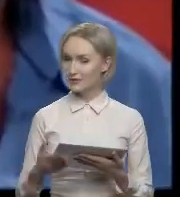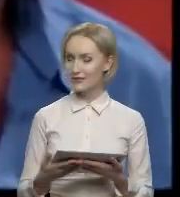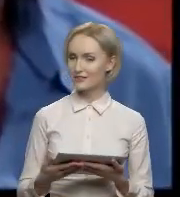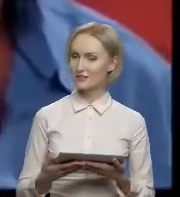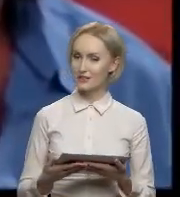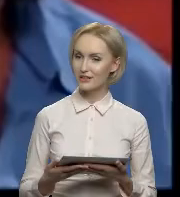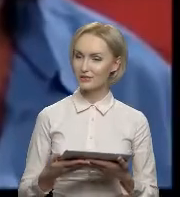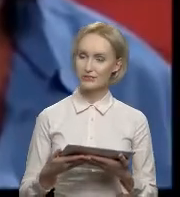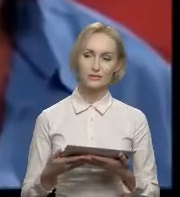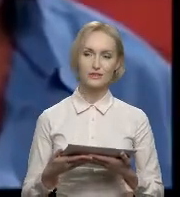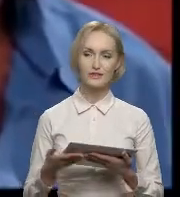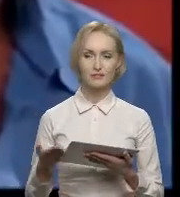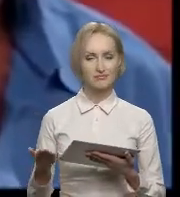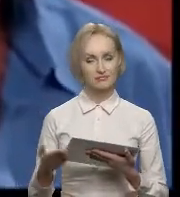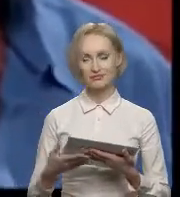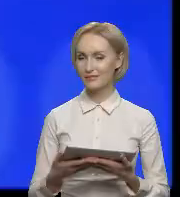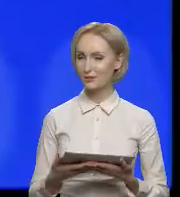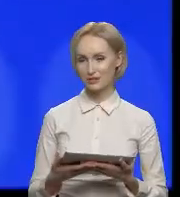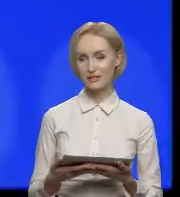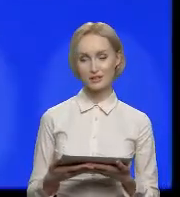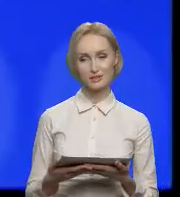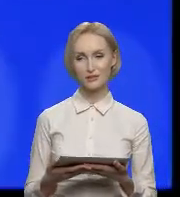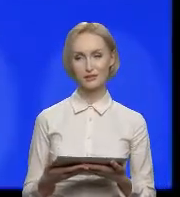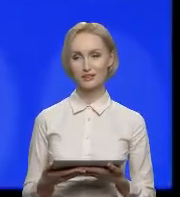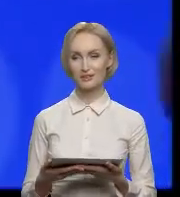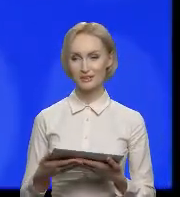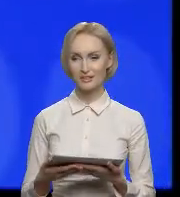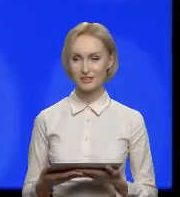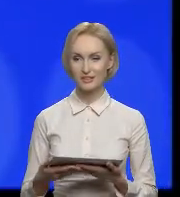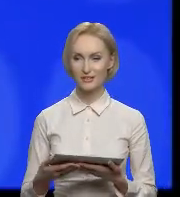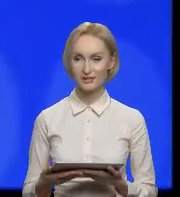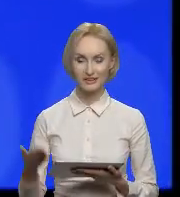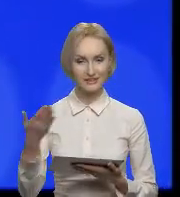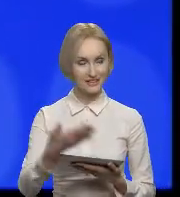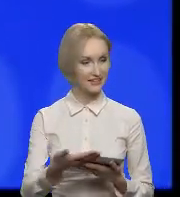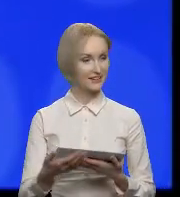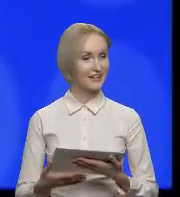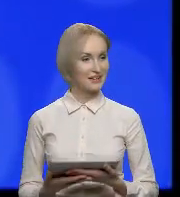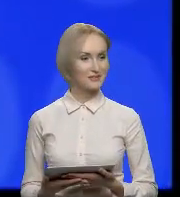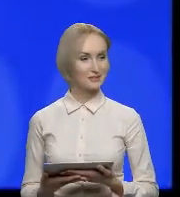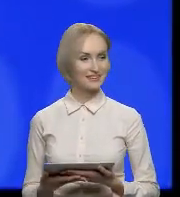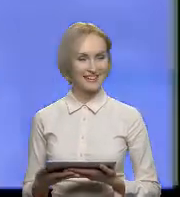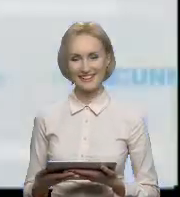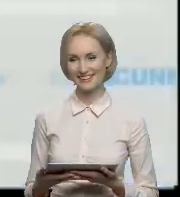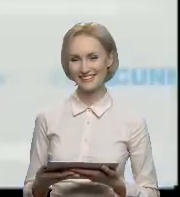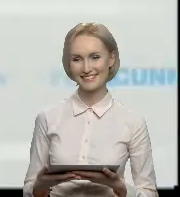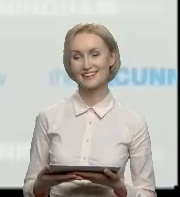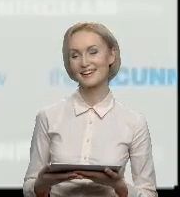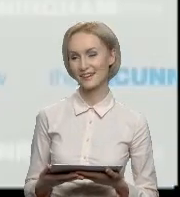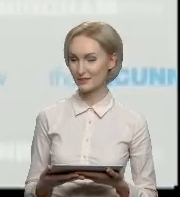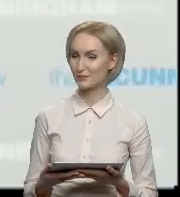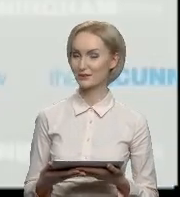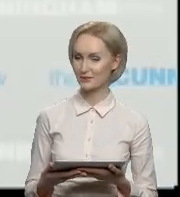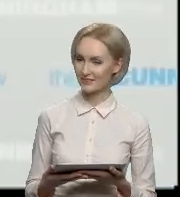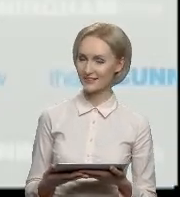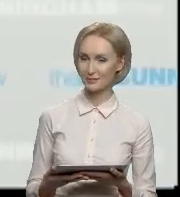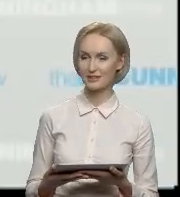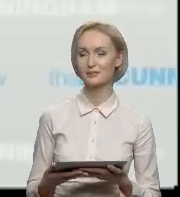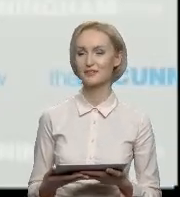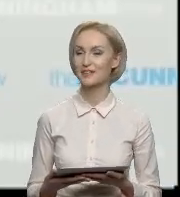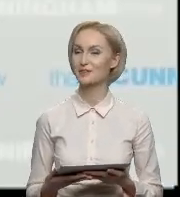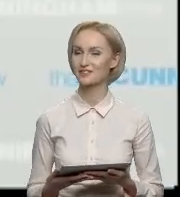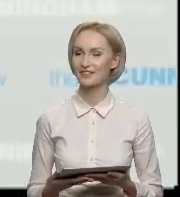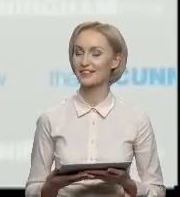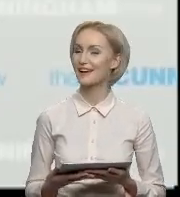true. You got a baby daddy, and that child there has got to know who his father is. Got to know. Who is